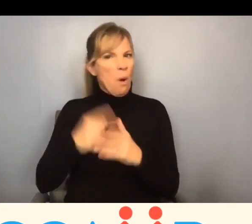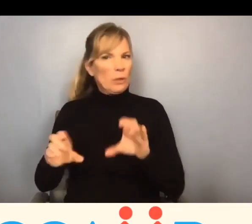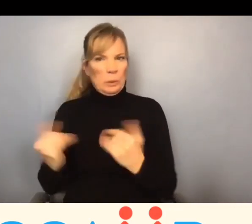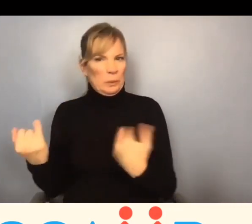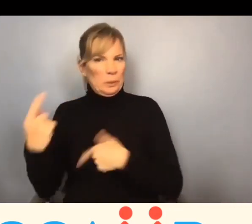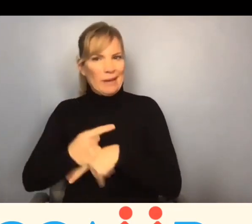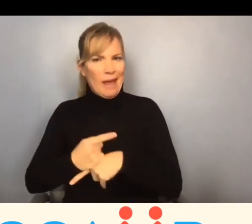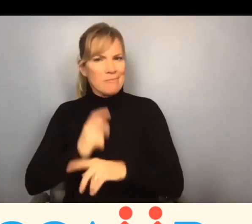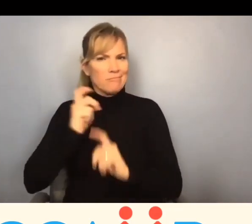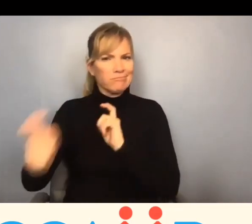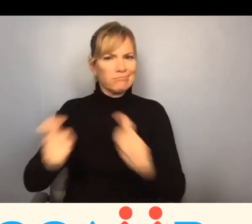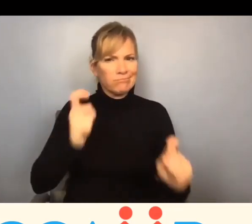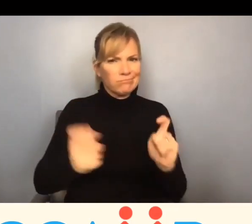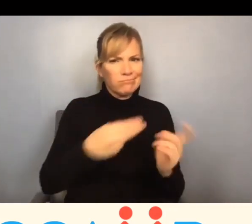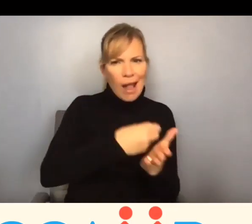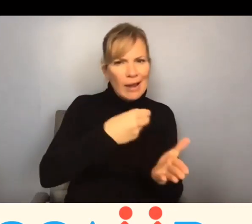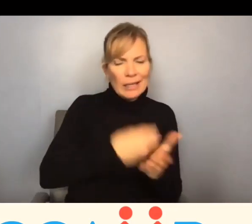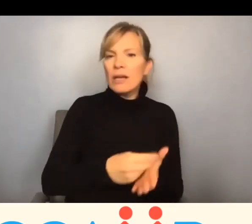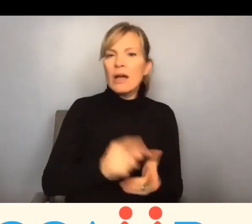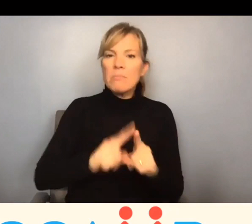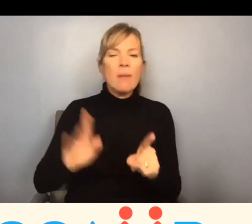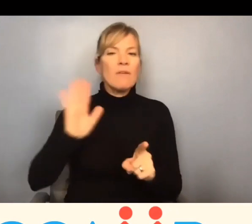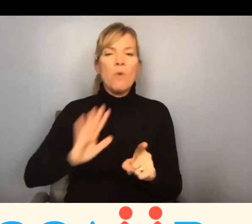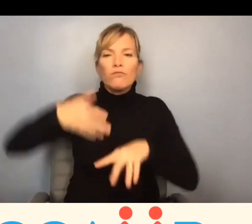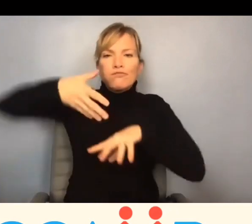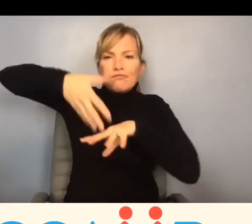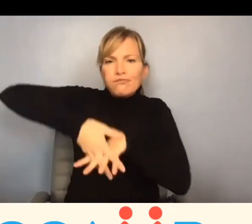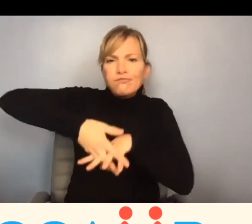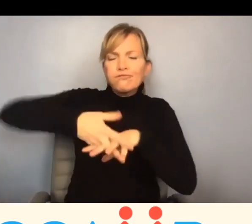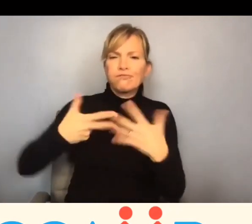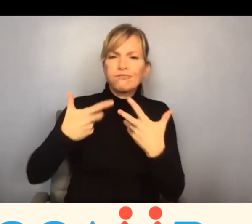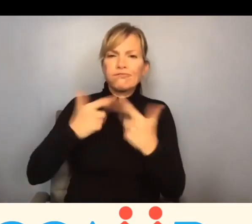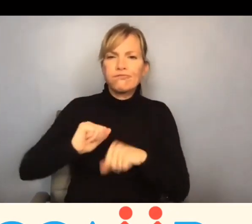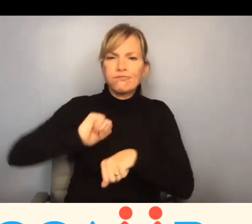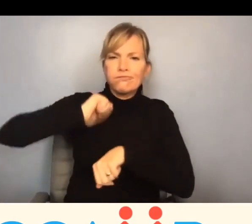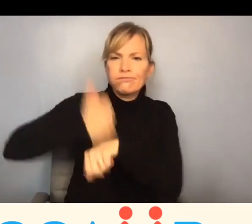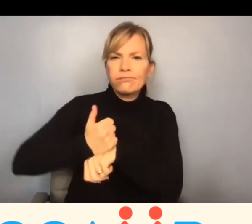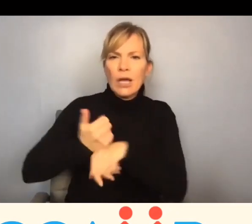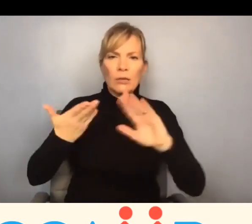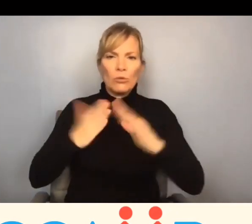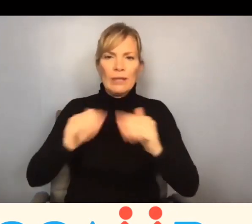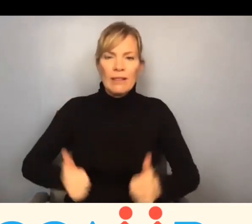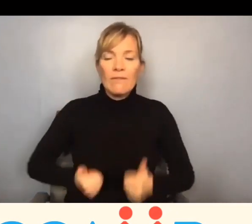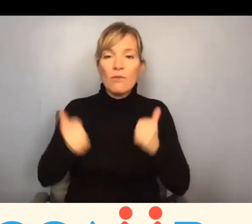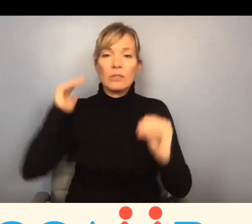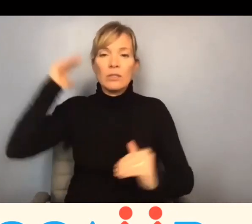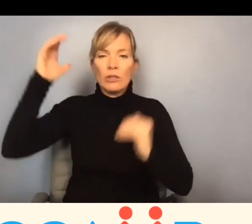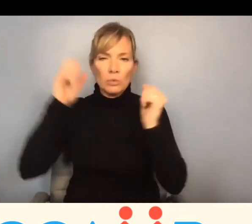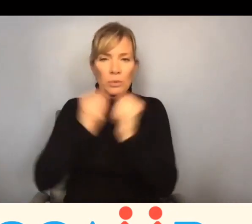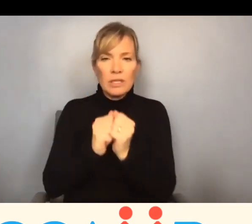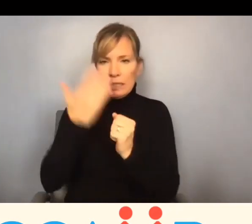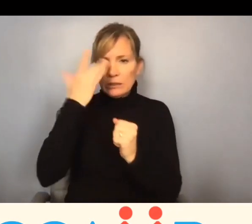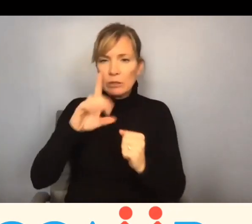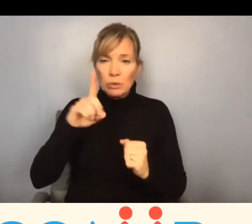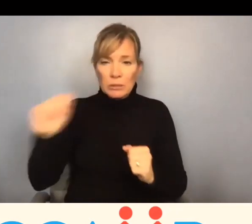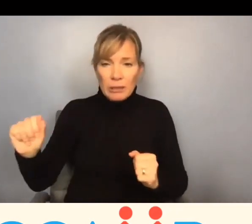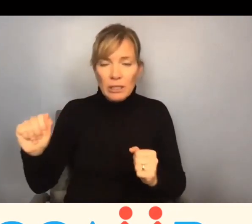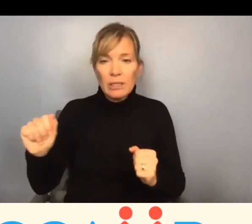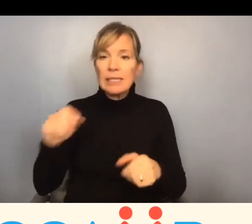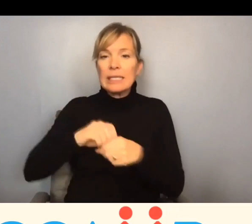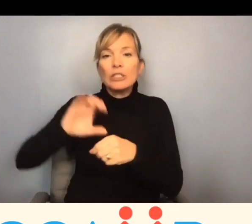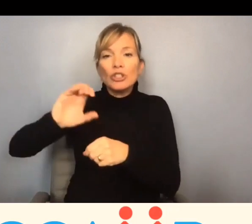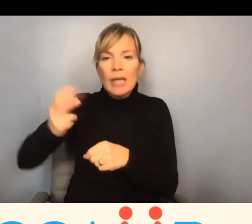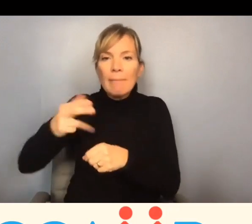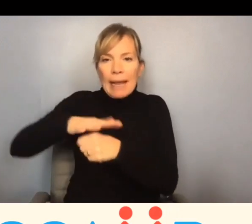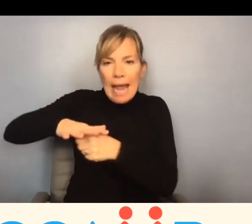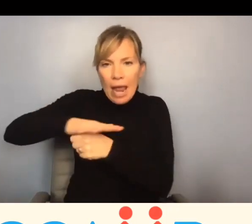terms of giving out mini grants, but it was a grassroots effort to create community living for adults with intellectual disability in the Champaign